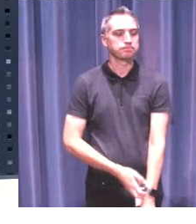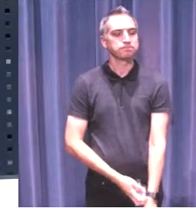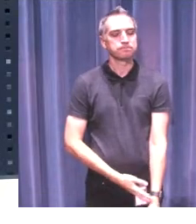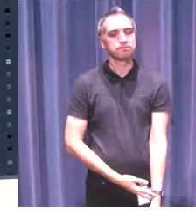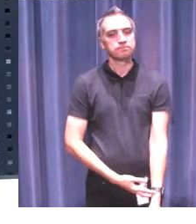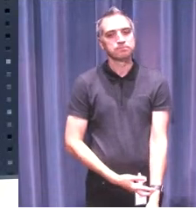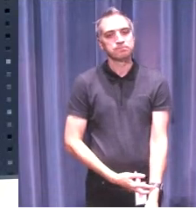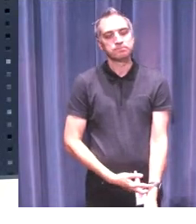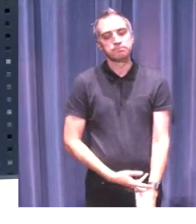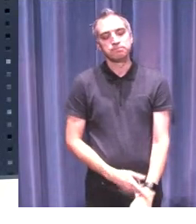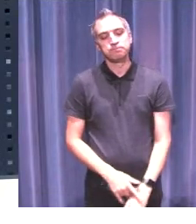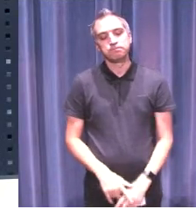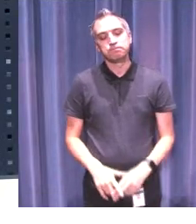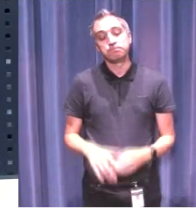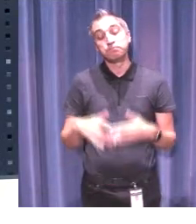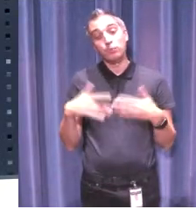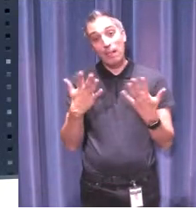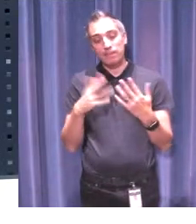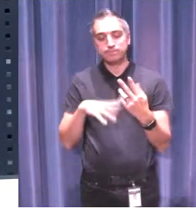I would say the